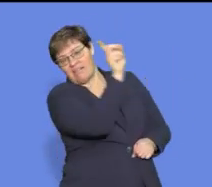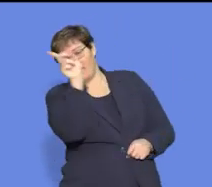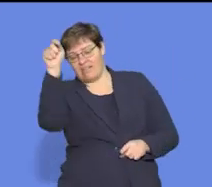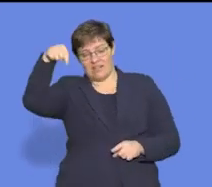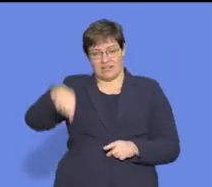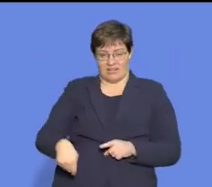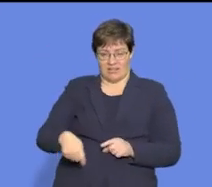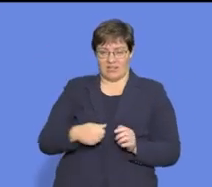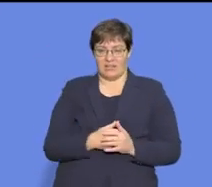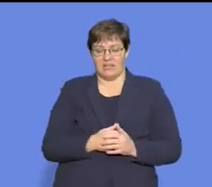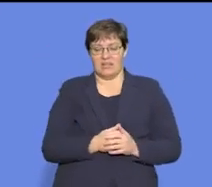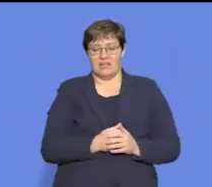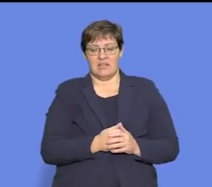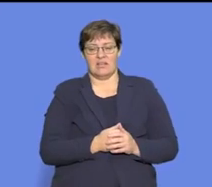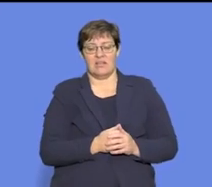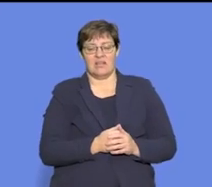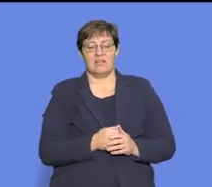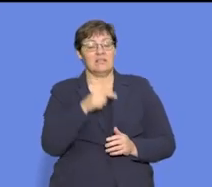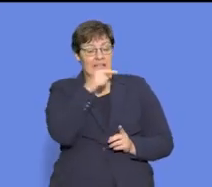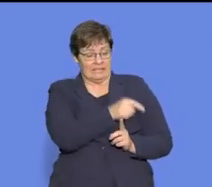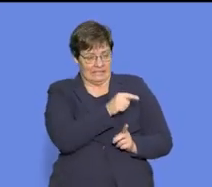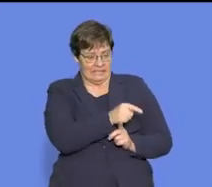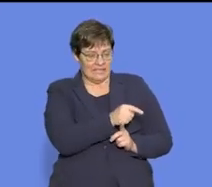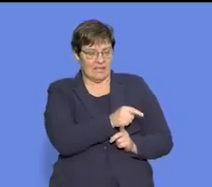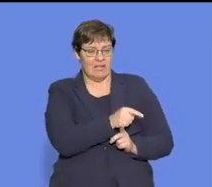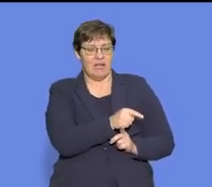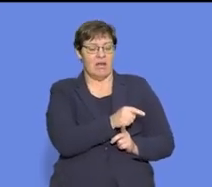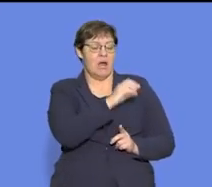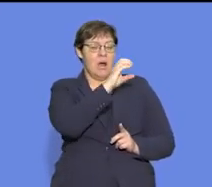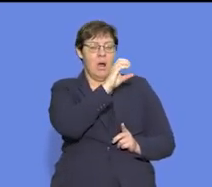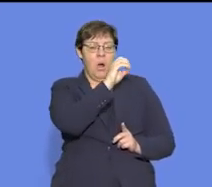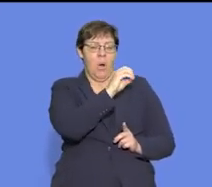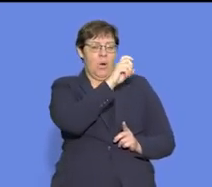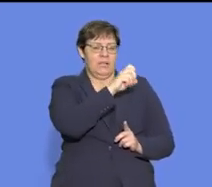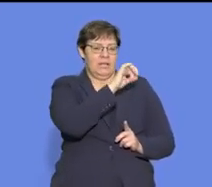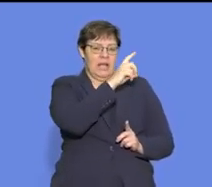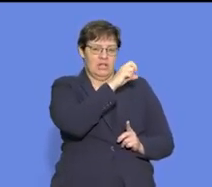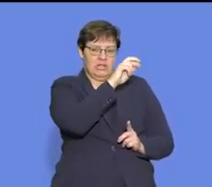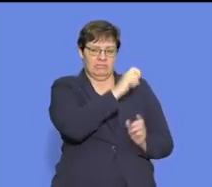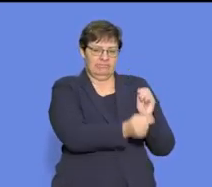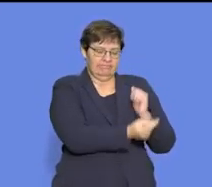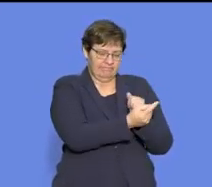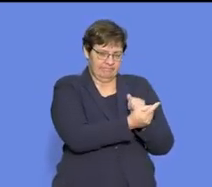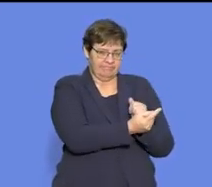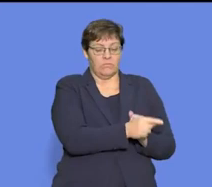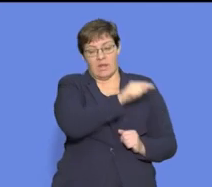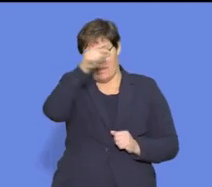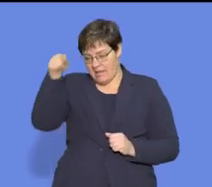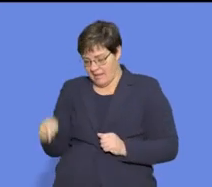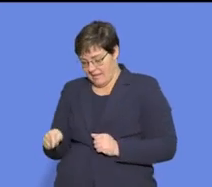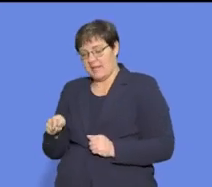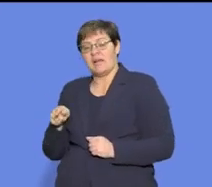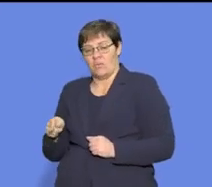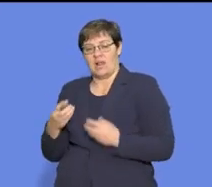coming from that reaction. So this electrode, we're going to get oxidation